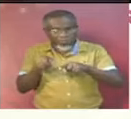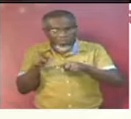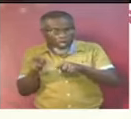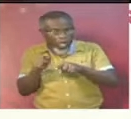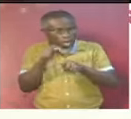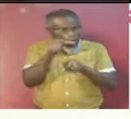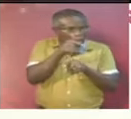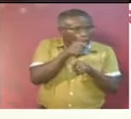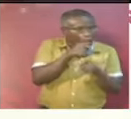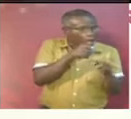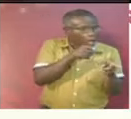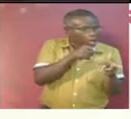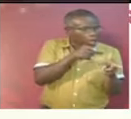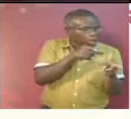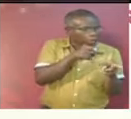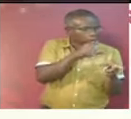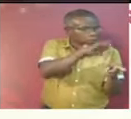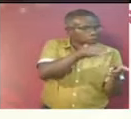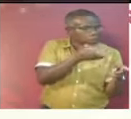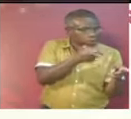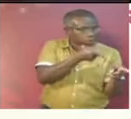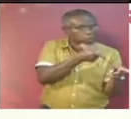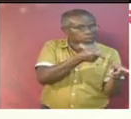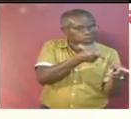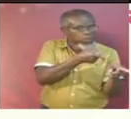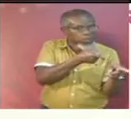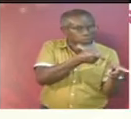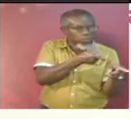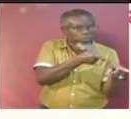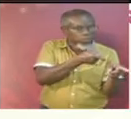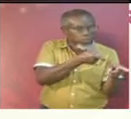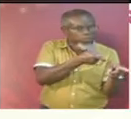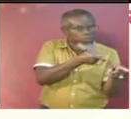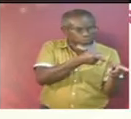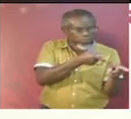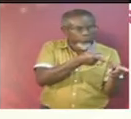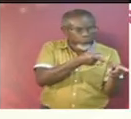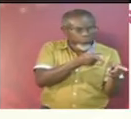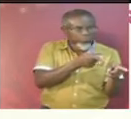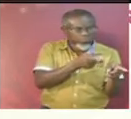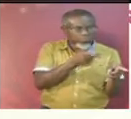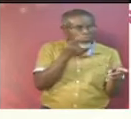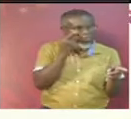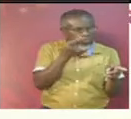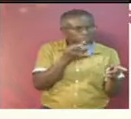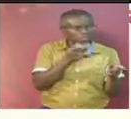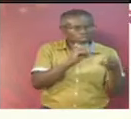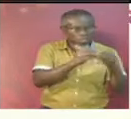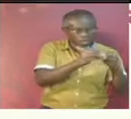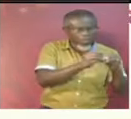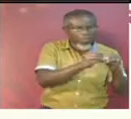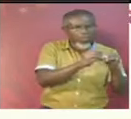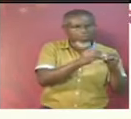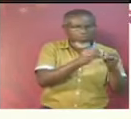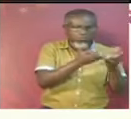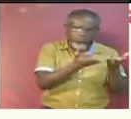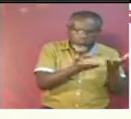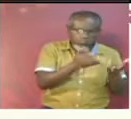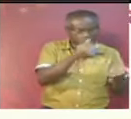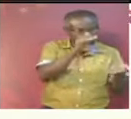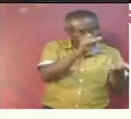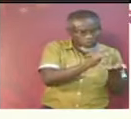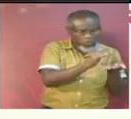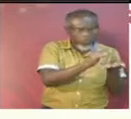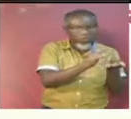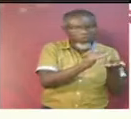the system do lag in terms of the rate of decrease until such time as the system